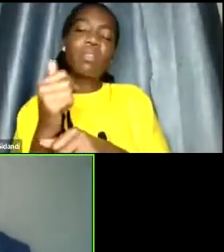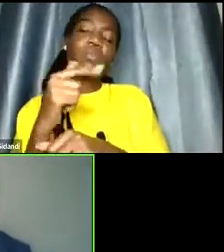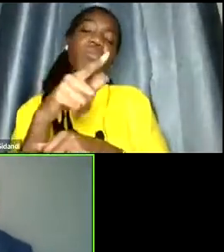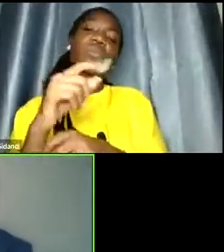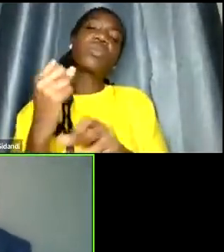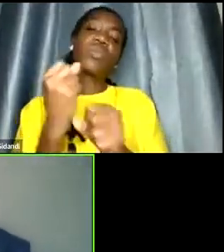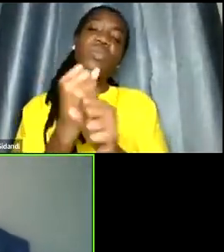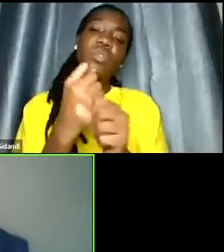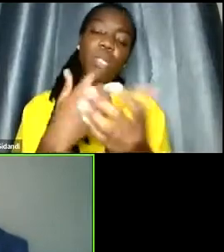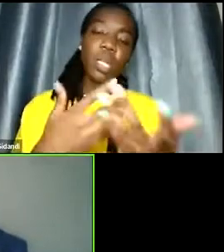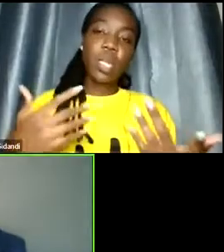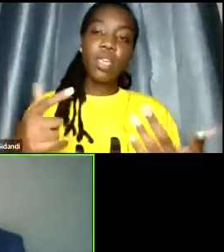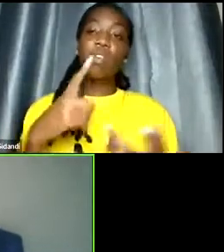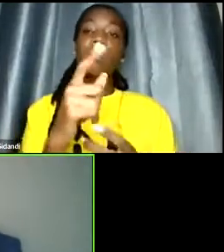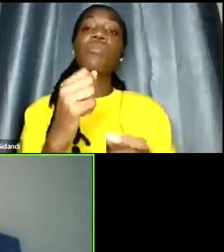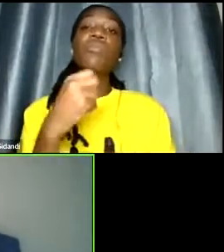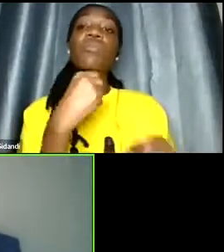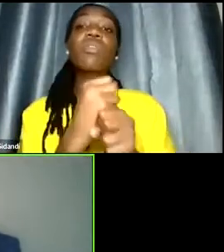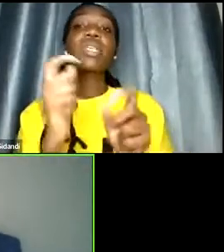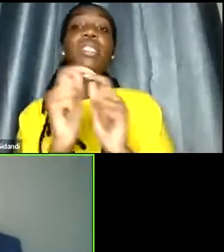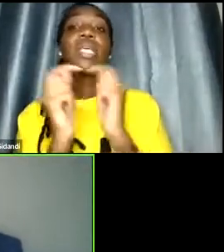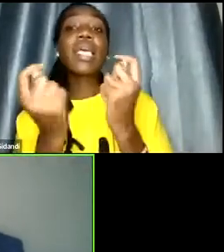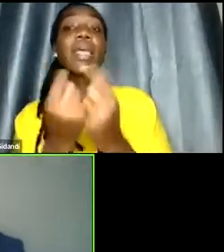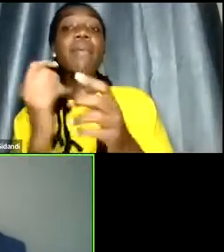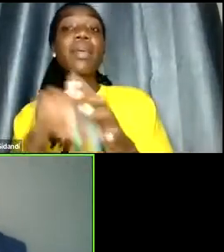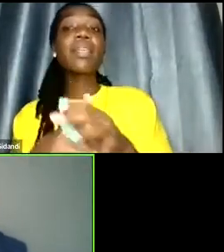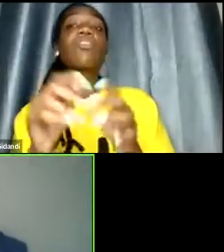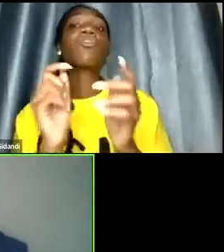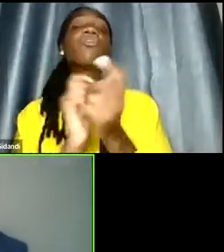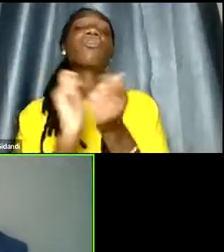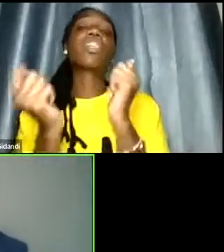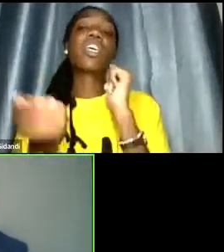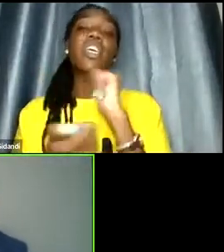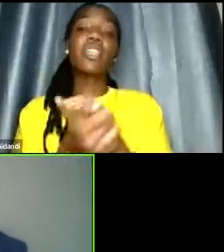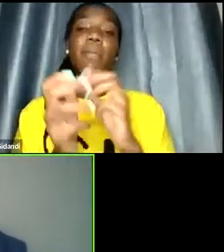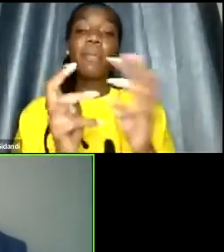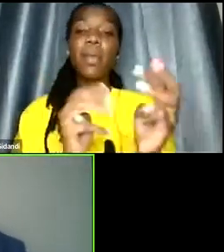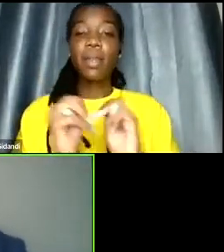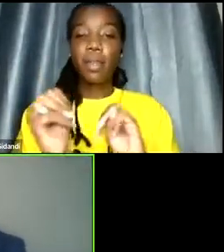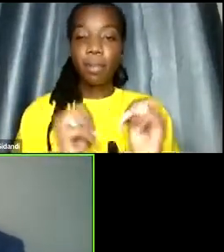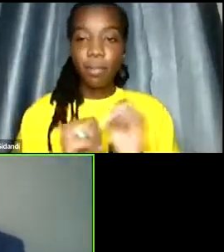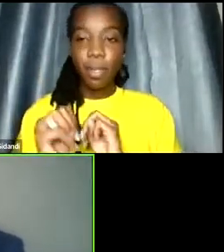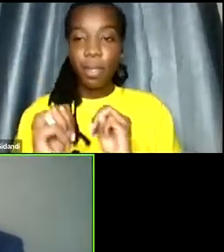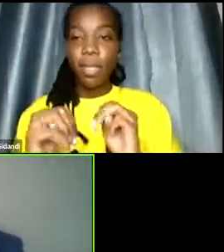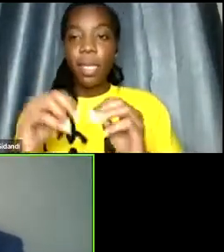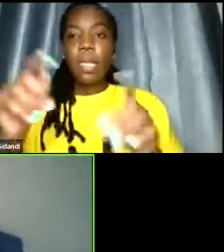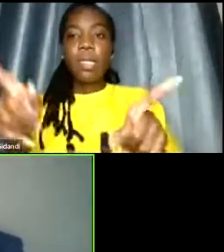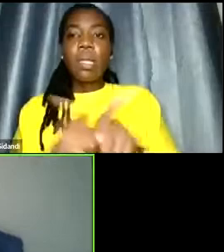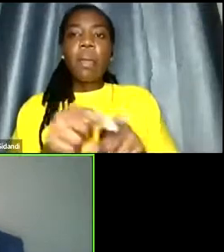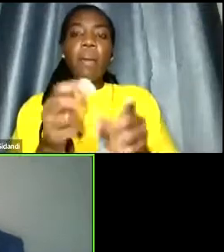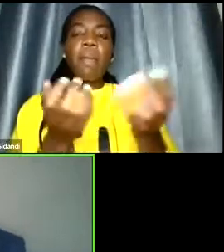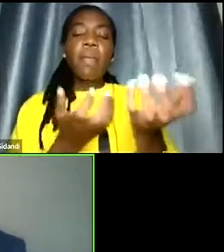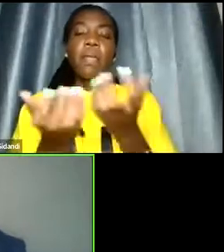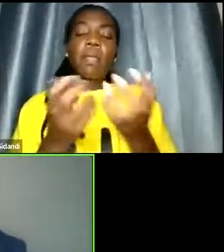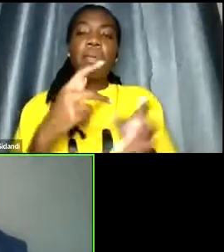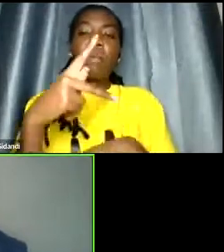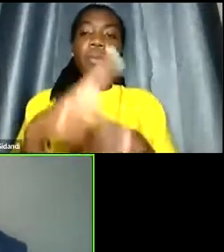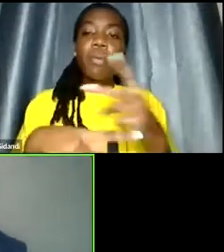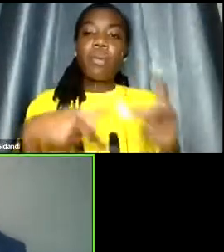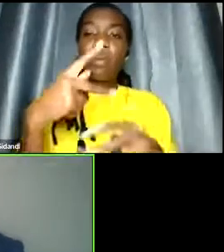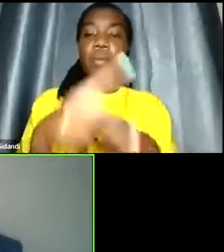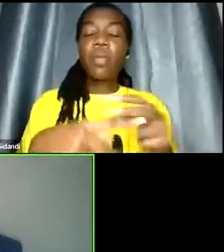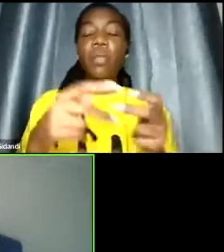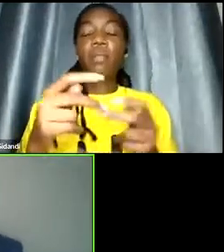a cross-functional team, like in change management, like in business process reengineering, a BPR team, a